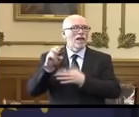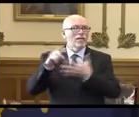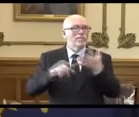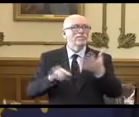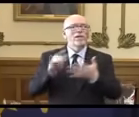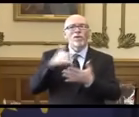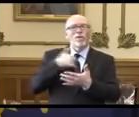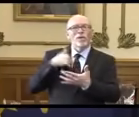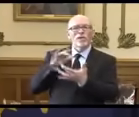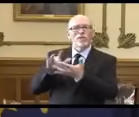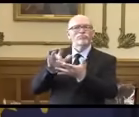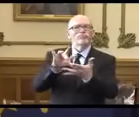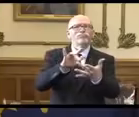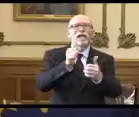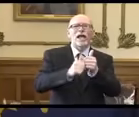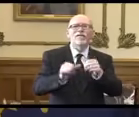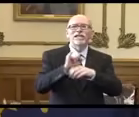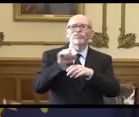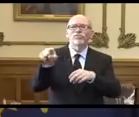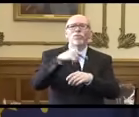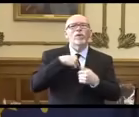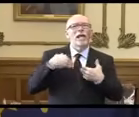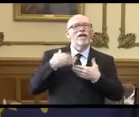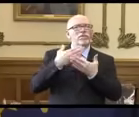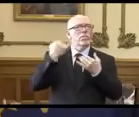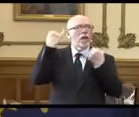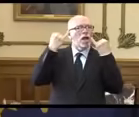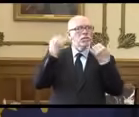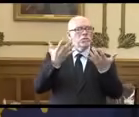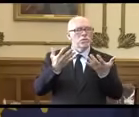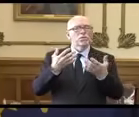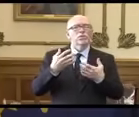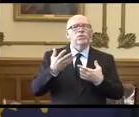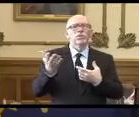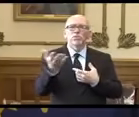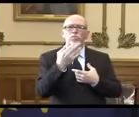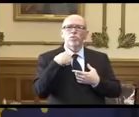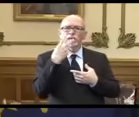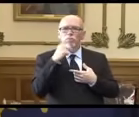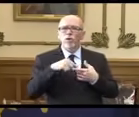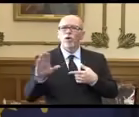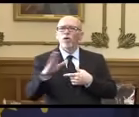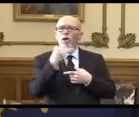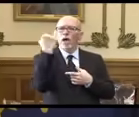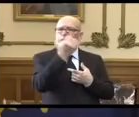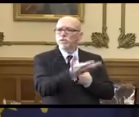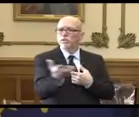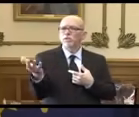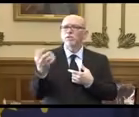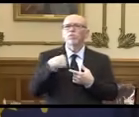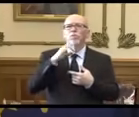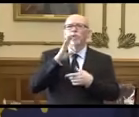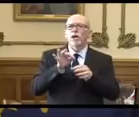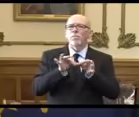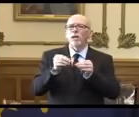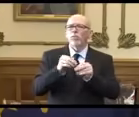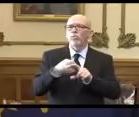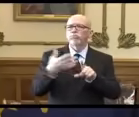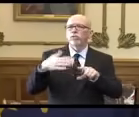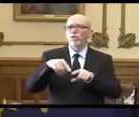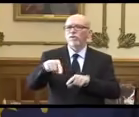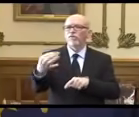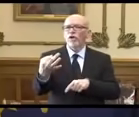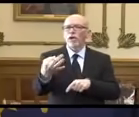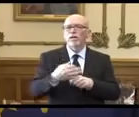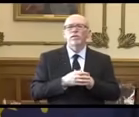we reached out to every industry. We've got some thoughts on this too, and we'll elaborate on all of those on Friday,